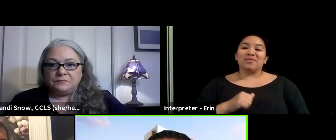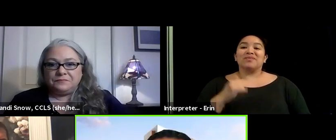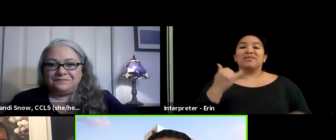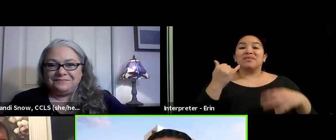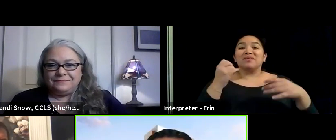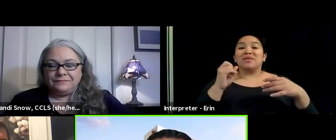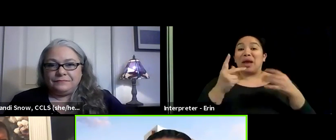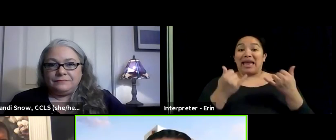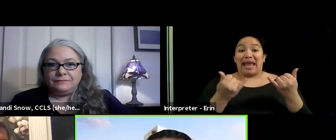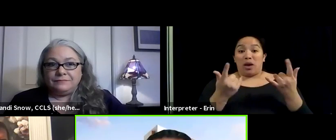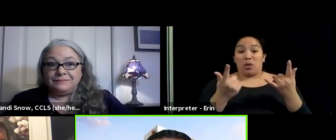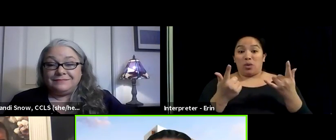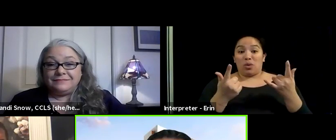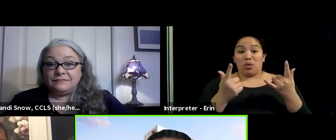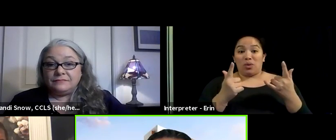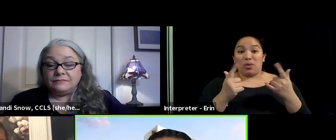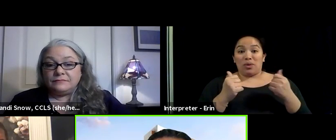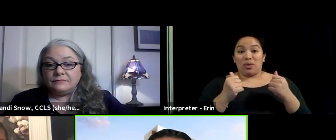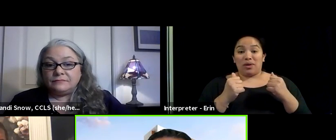one more. section.